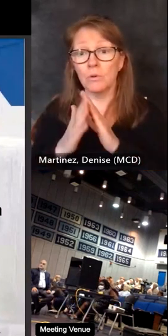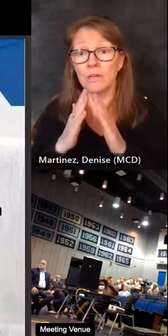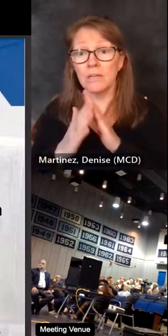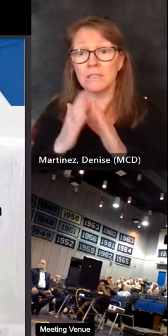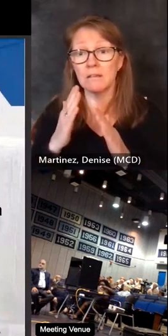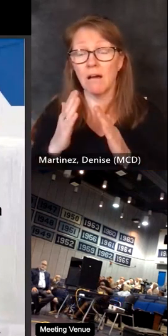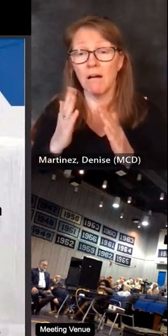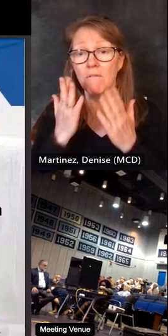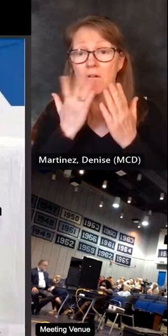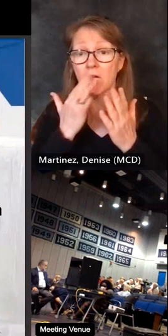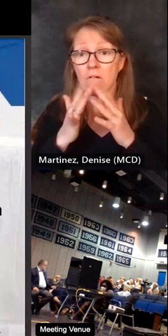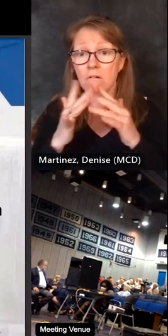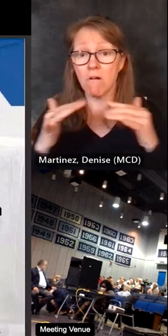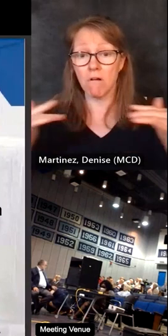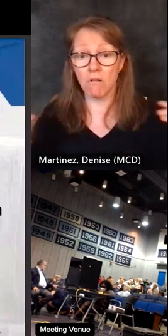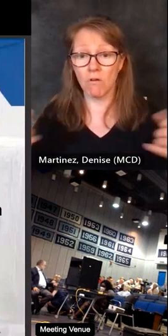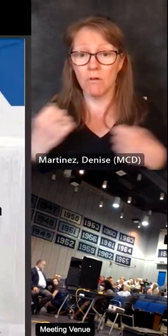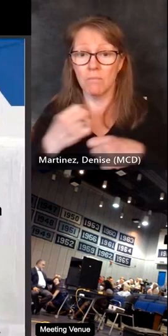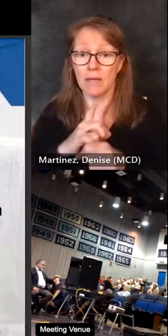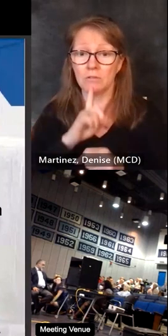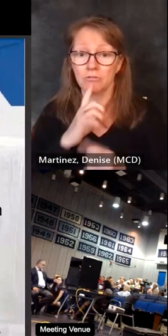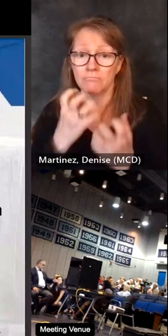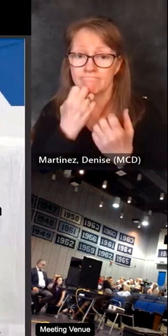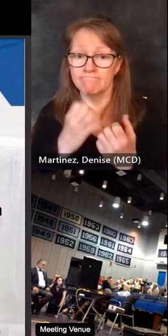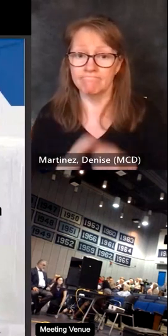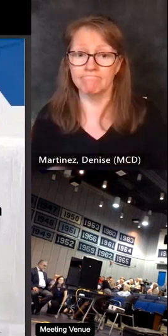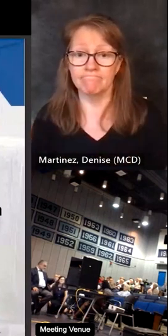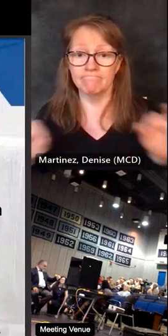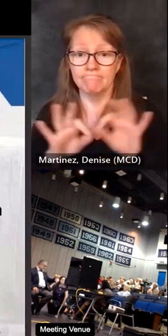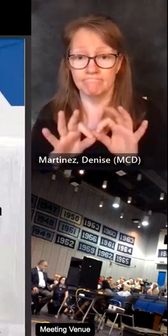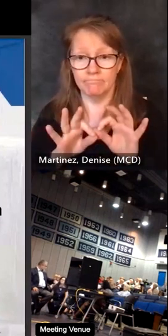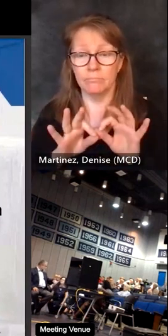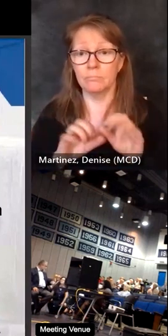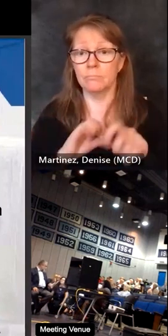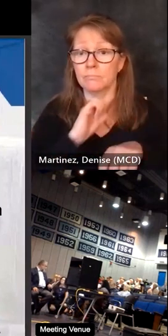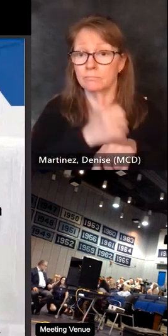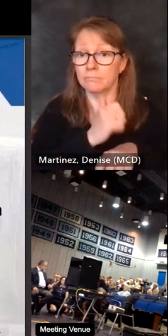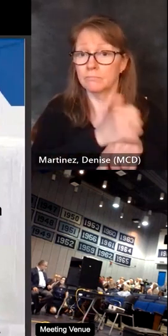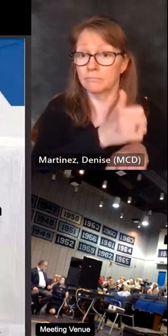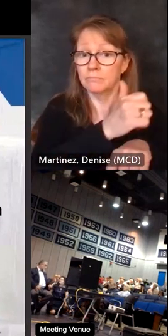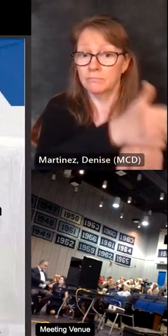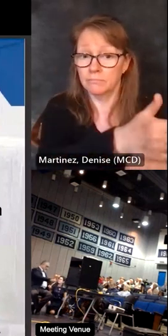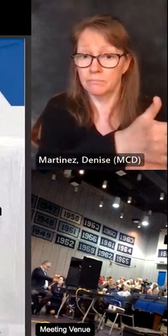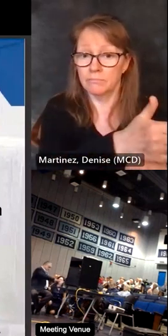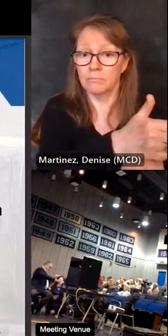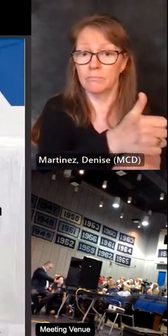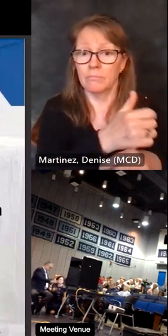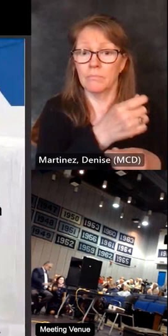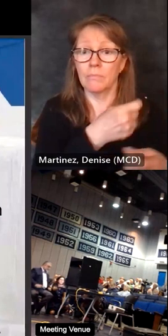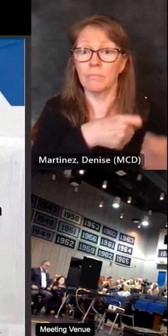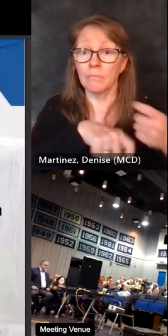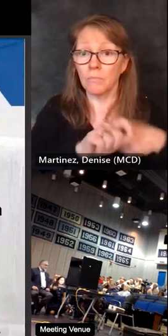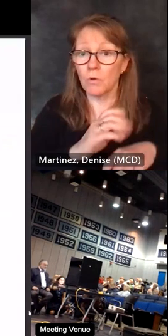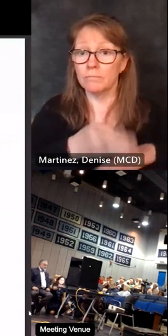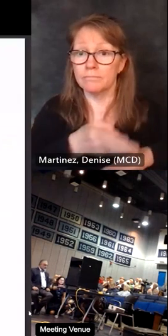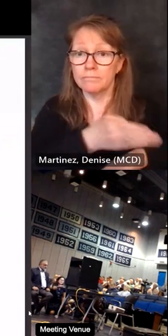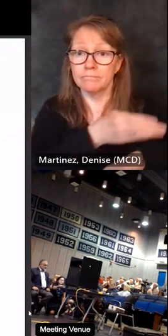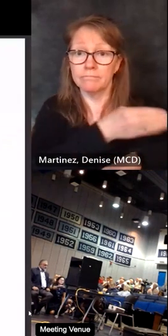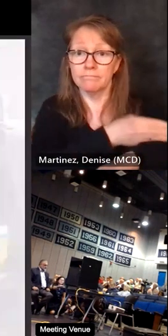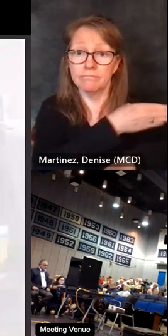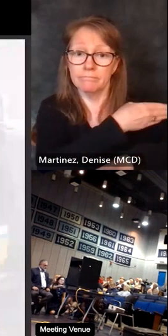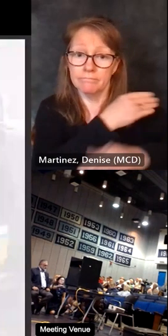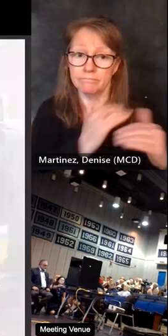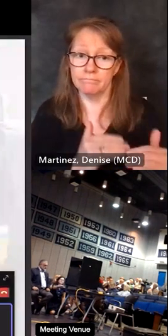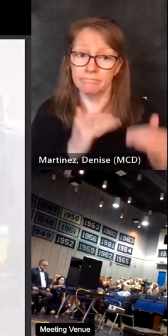we're transitioning to battery electric buses that we're prioritizing getting tailpipe emission reductions for these areas of